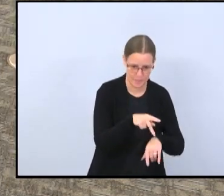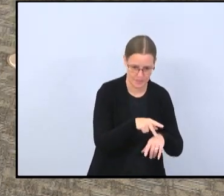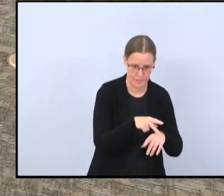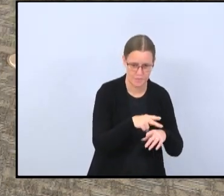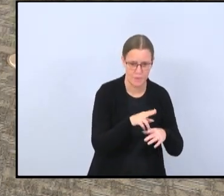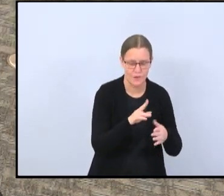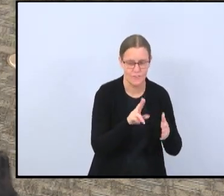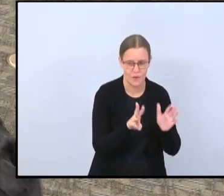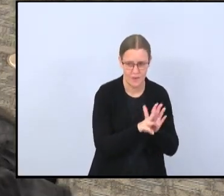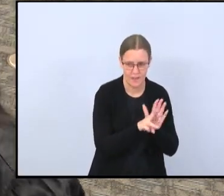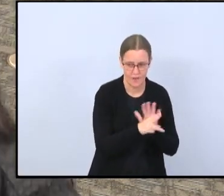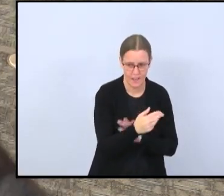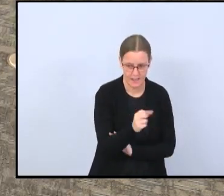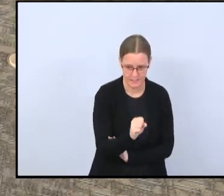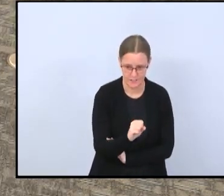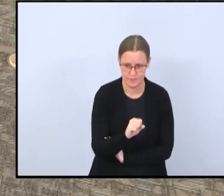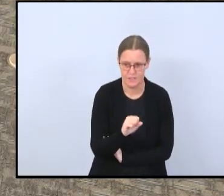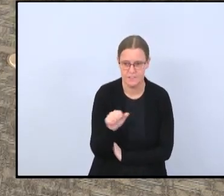principal.